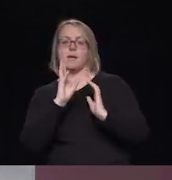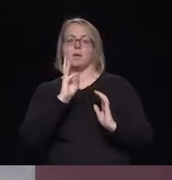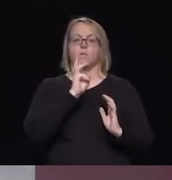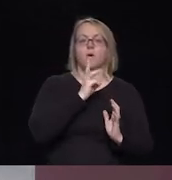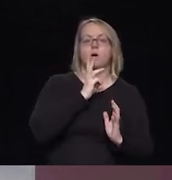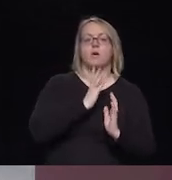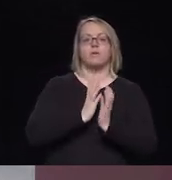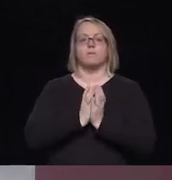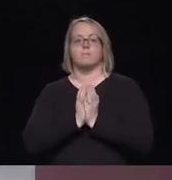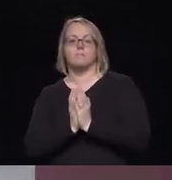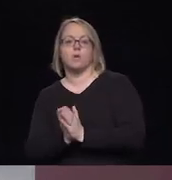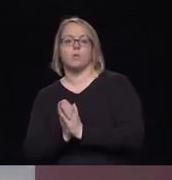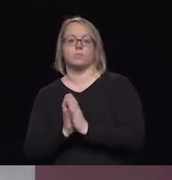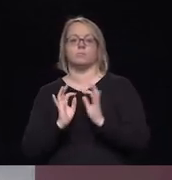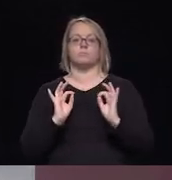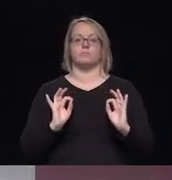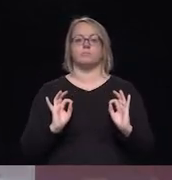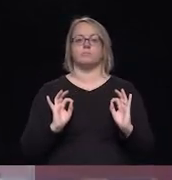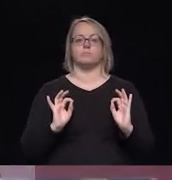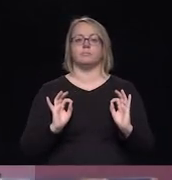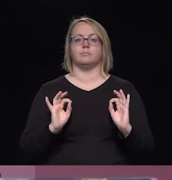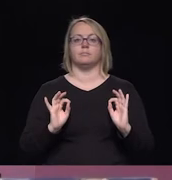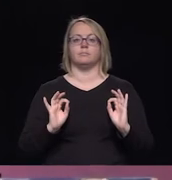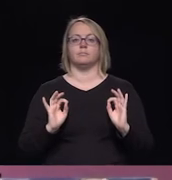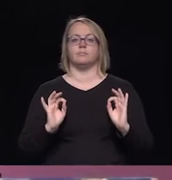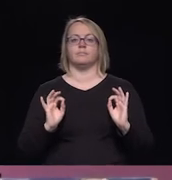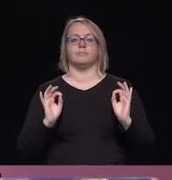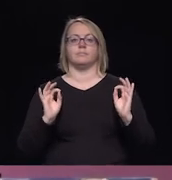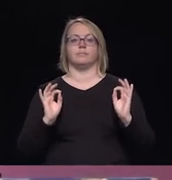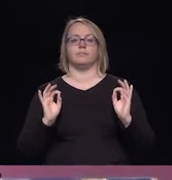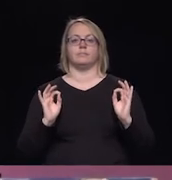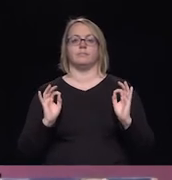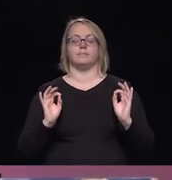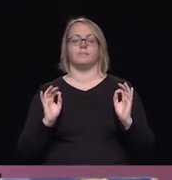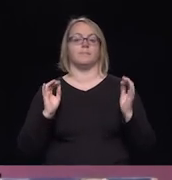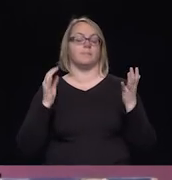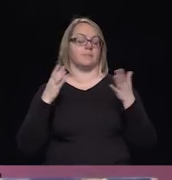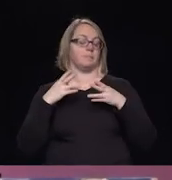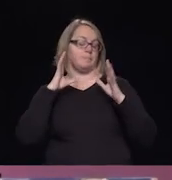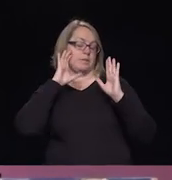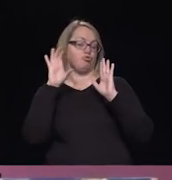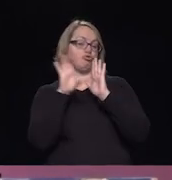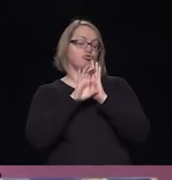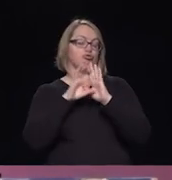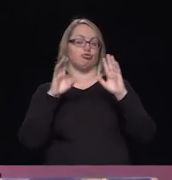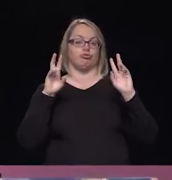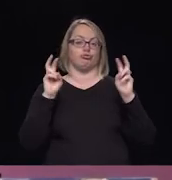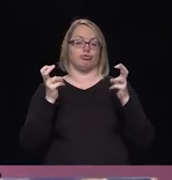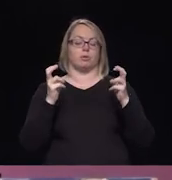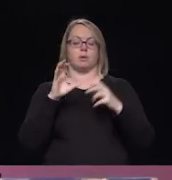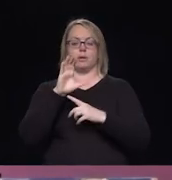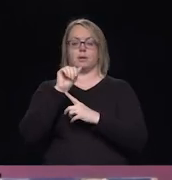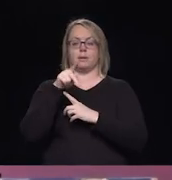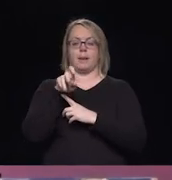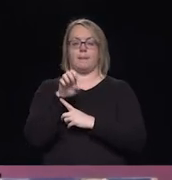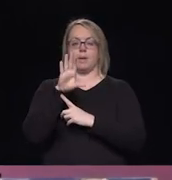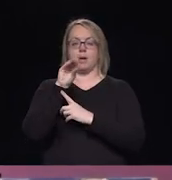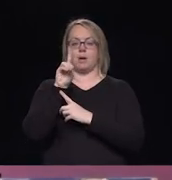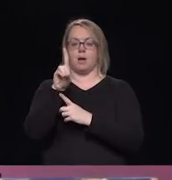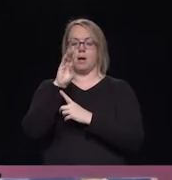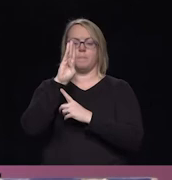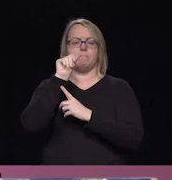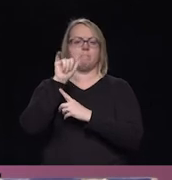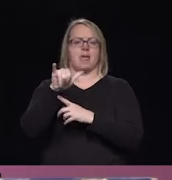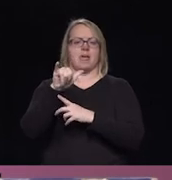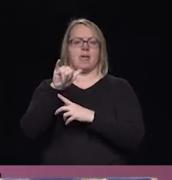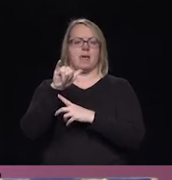that still water, and the sailboat. This painting is called Cape Cod Bay, because usually bay waters are pretty